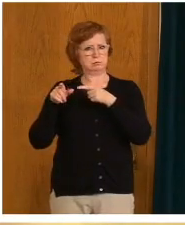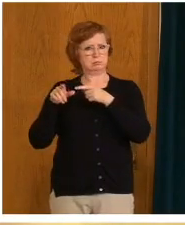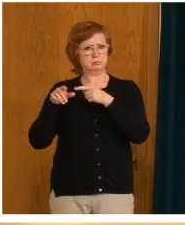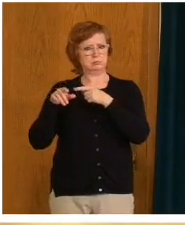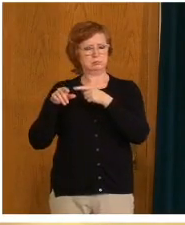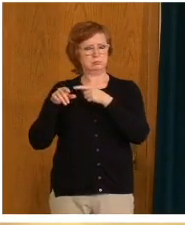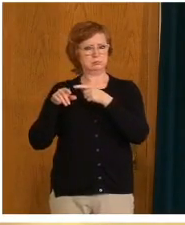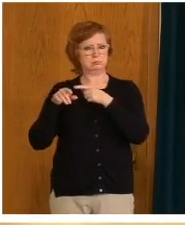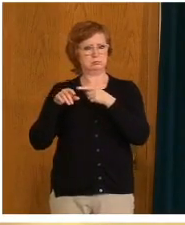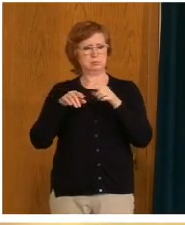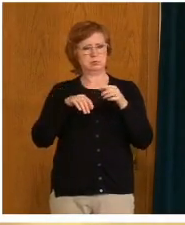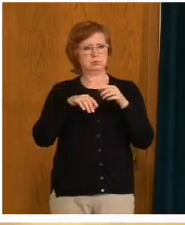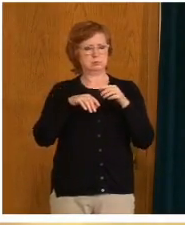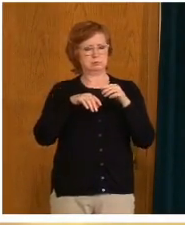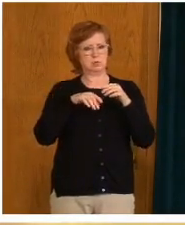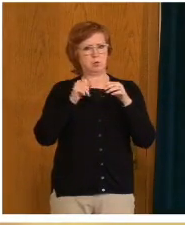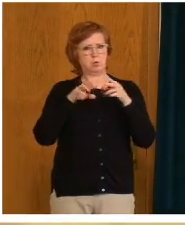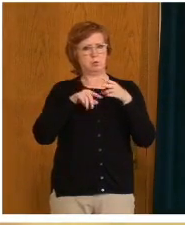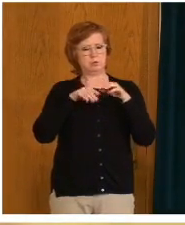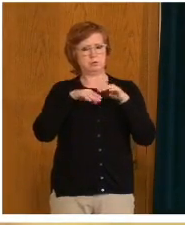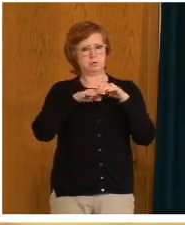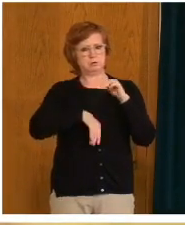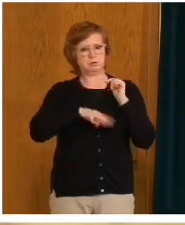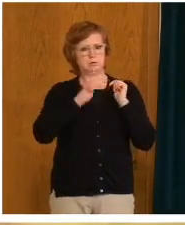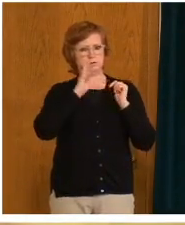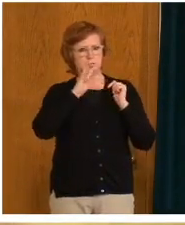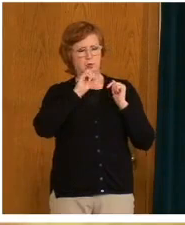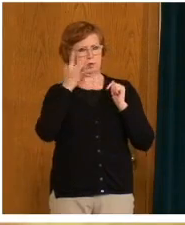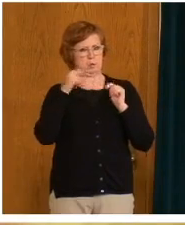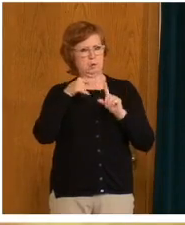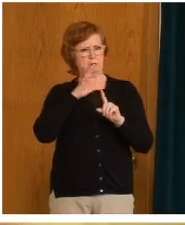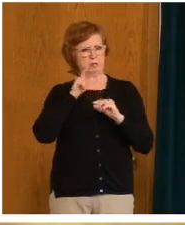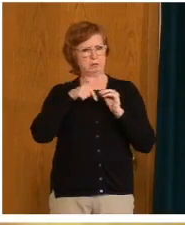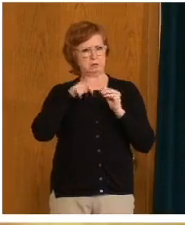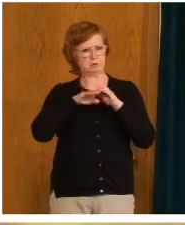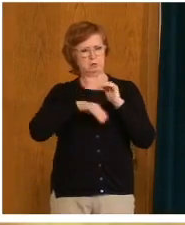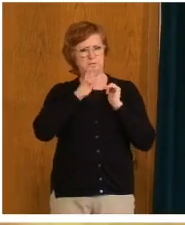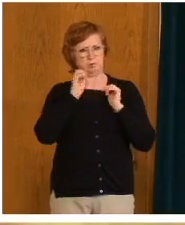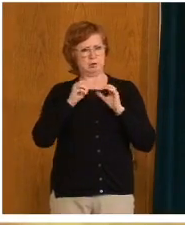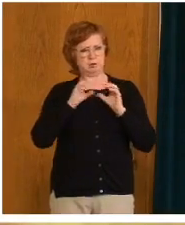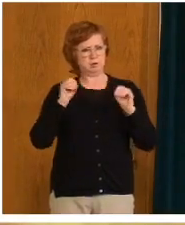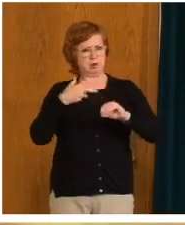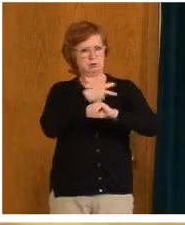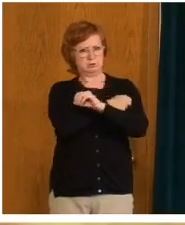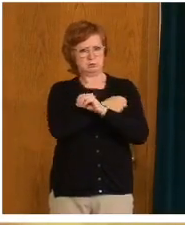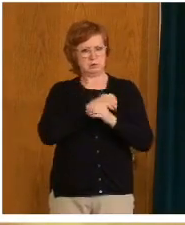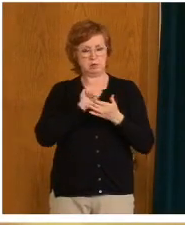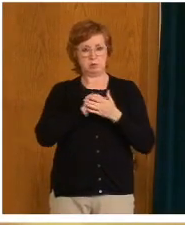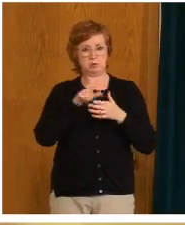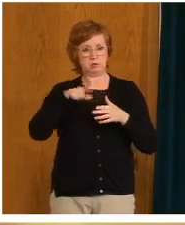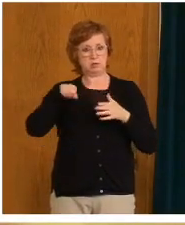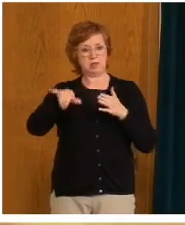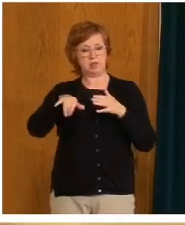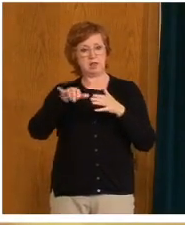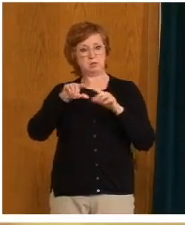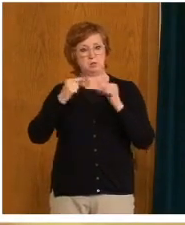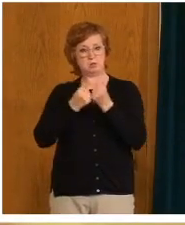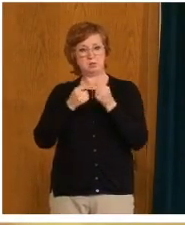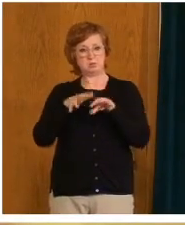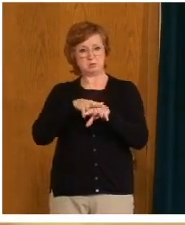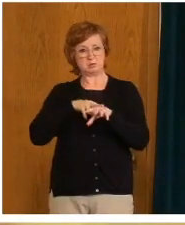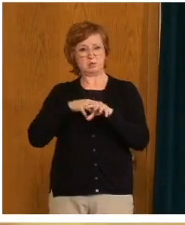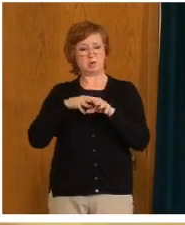No, not necessarily a concern of any particular age group or even the fact that we've hit a wall. The vaccine uptake